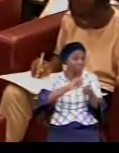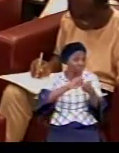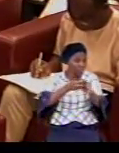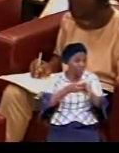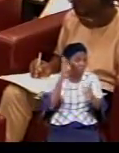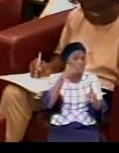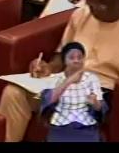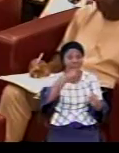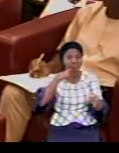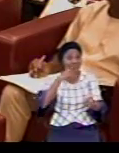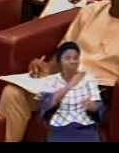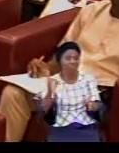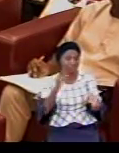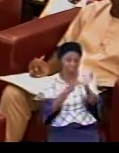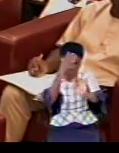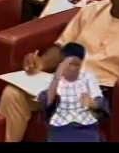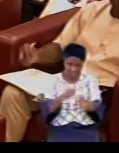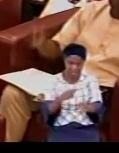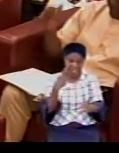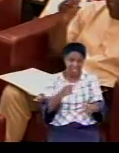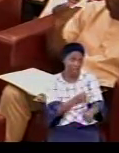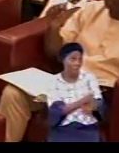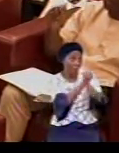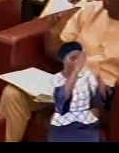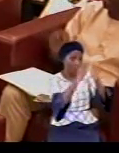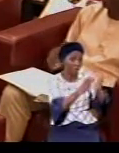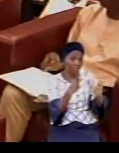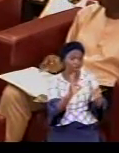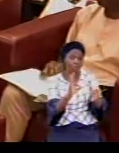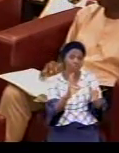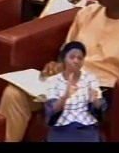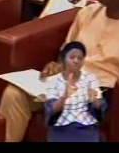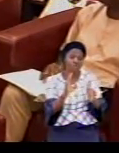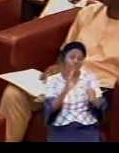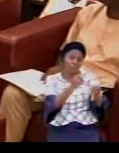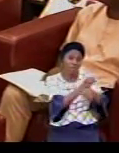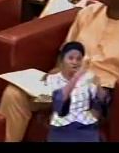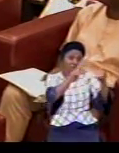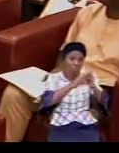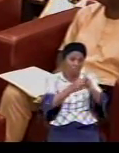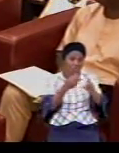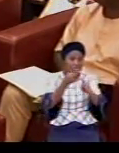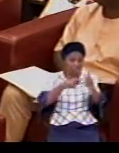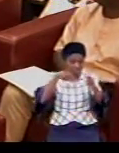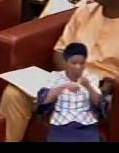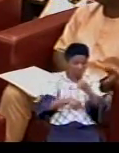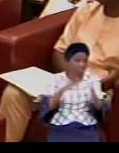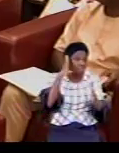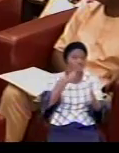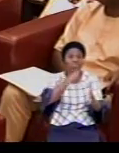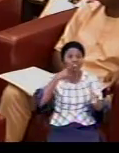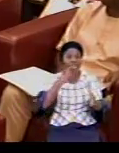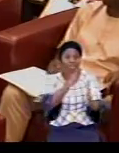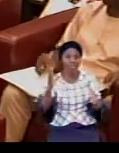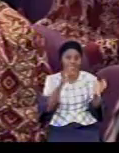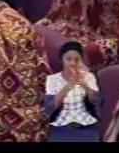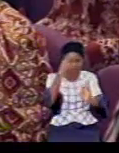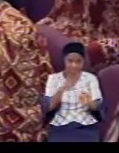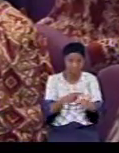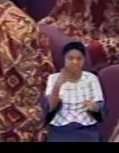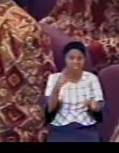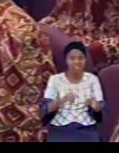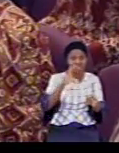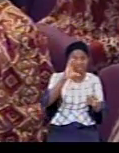Your mountain from the roots will have dried up. The cancer from the roots will have dried